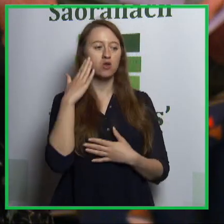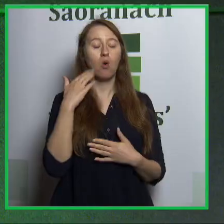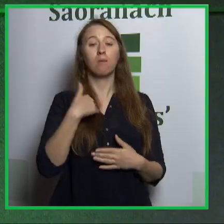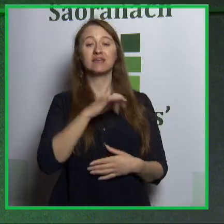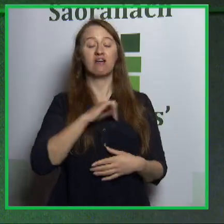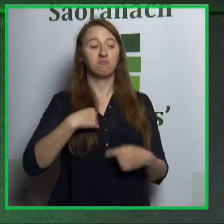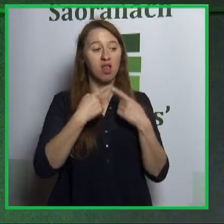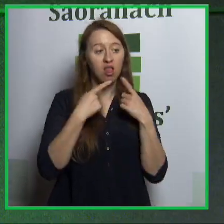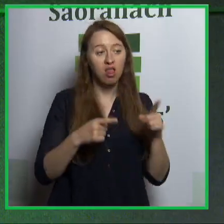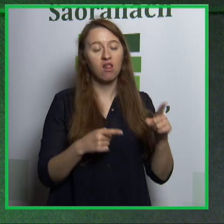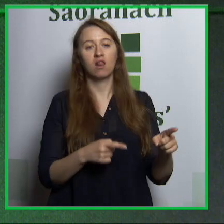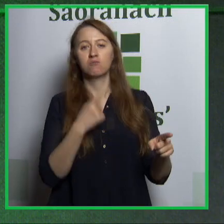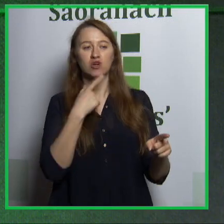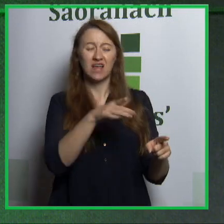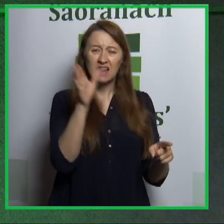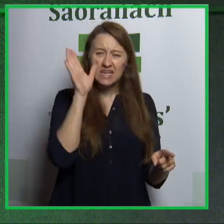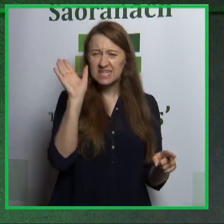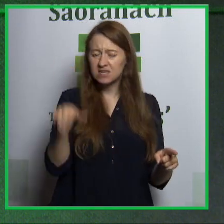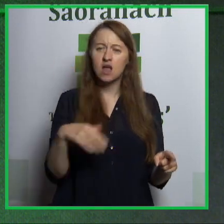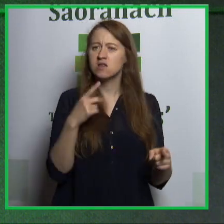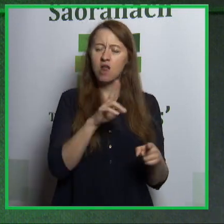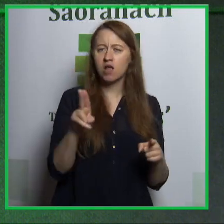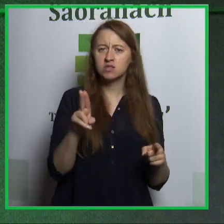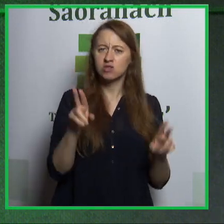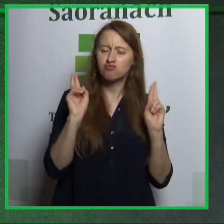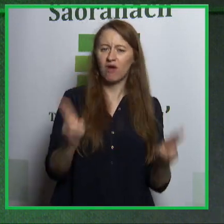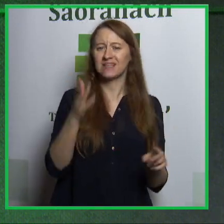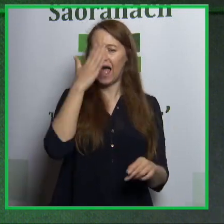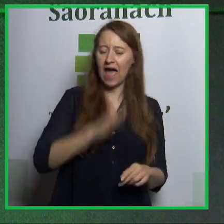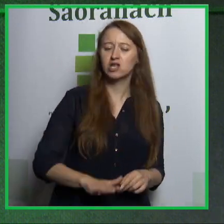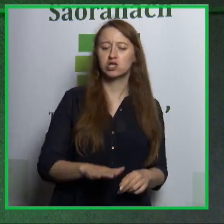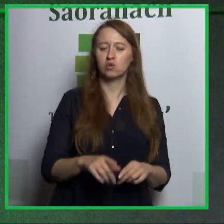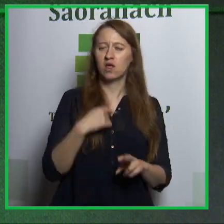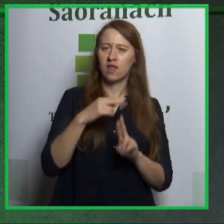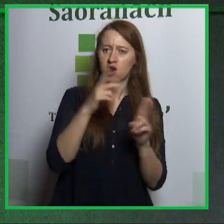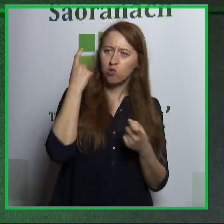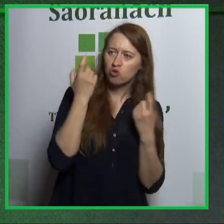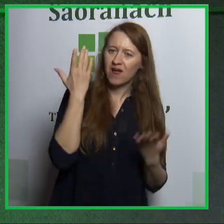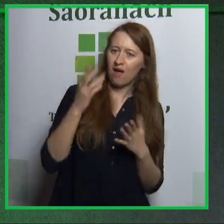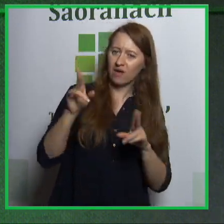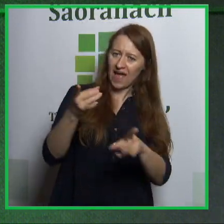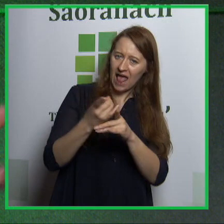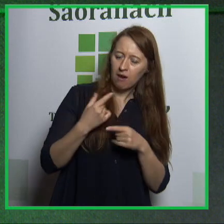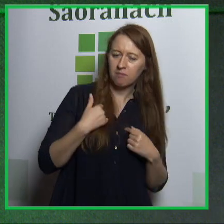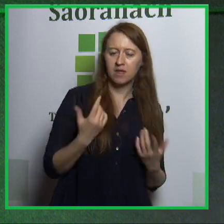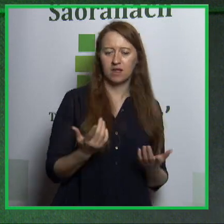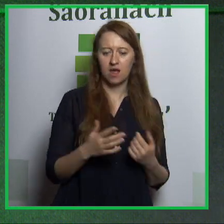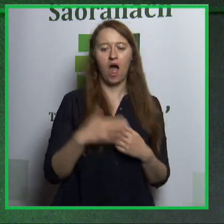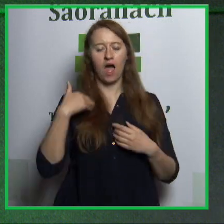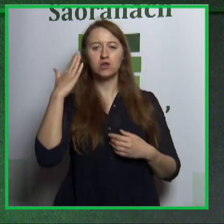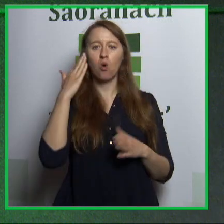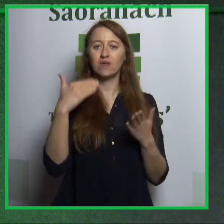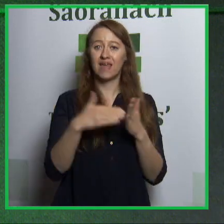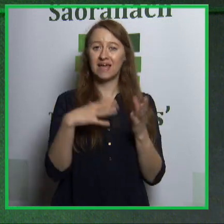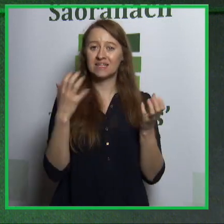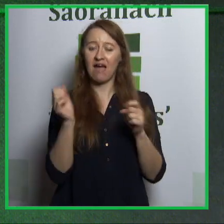can we help Gillian? But that's not how this is approached. How it is, it's you know, there's a stigma around using